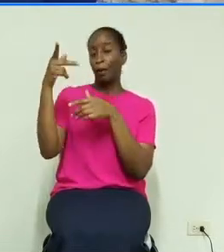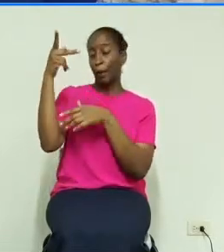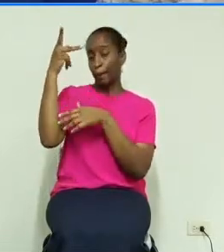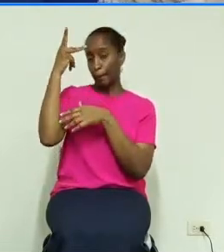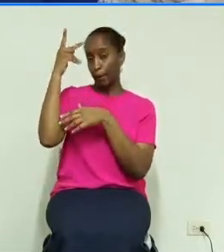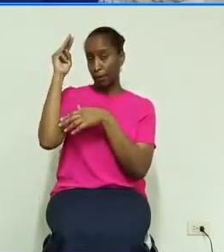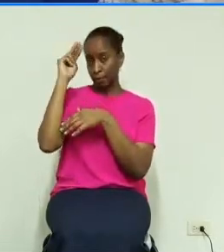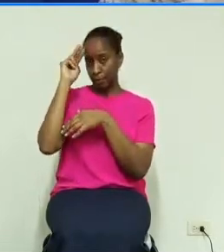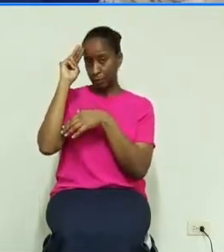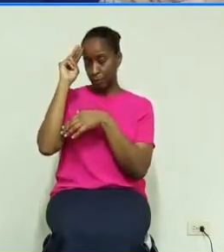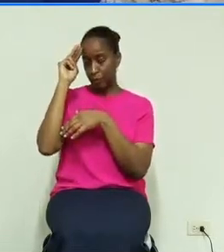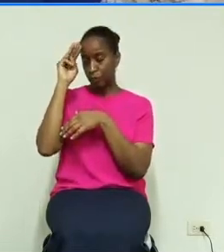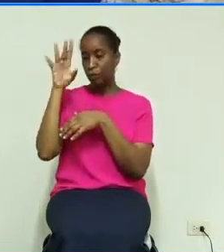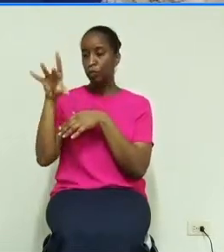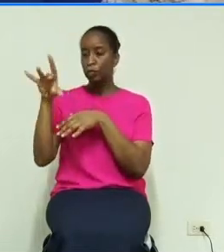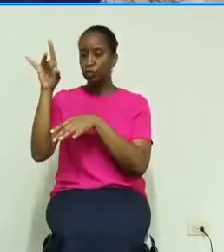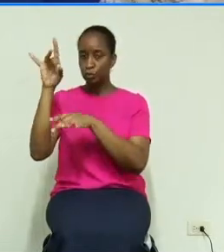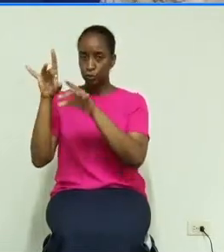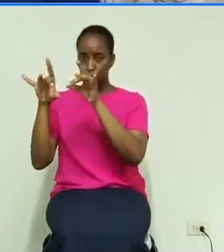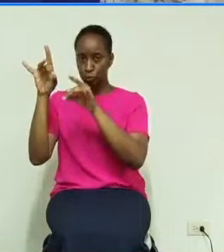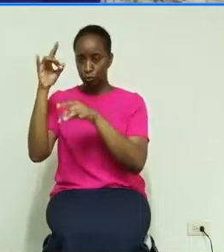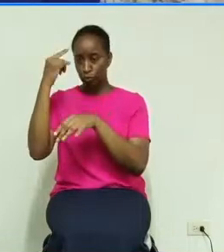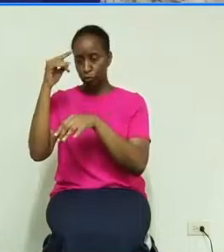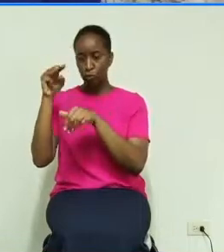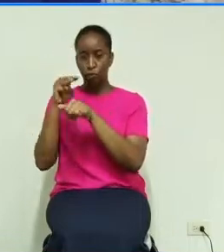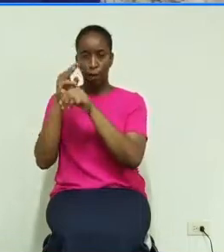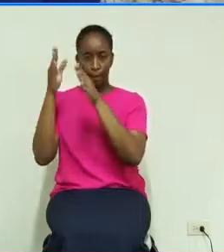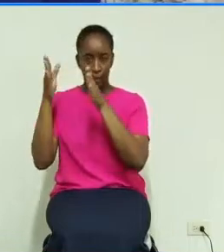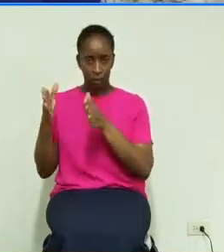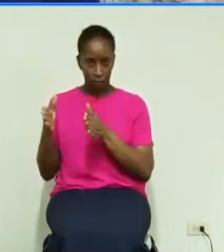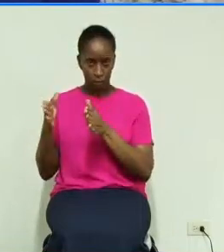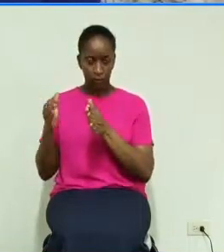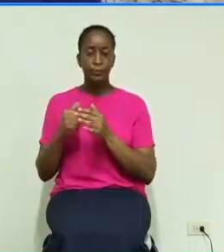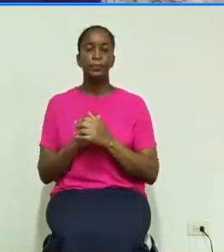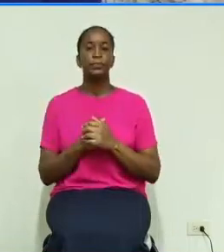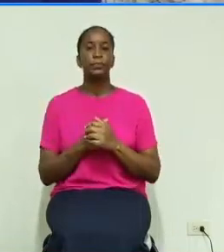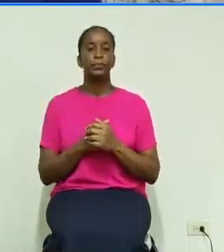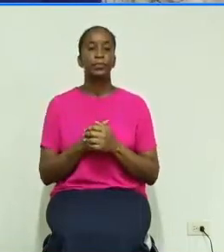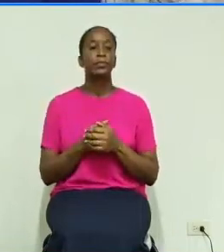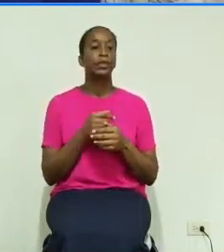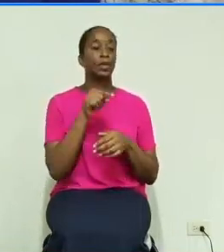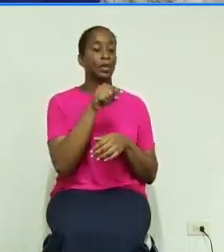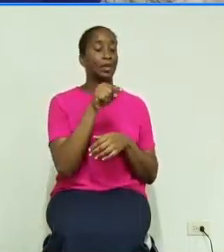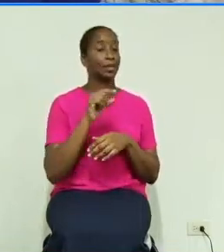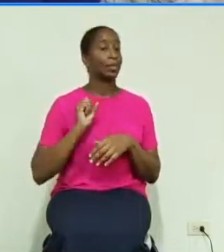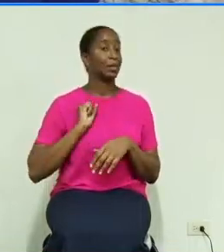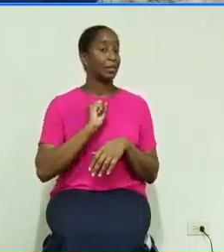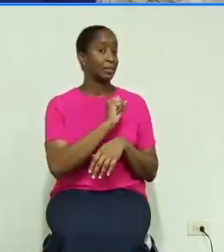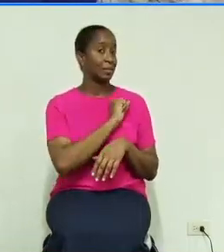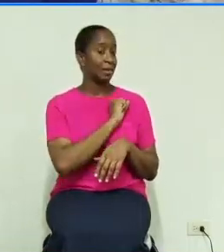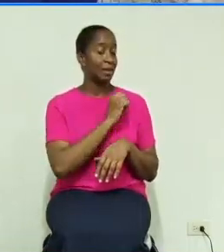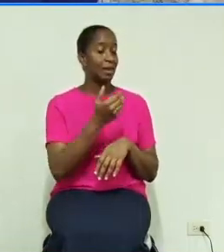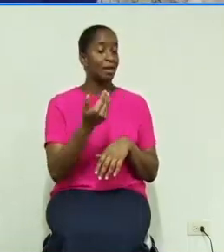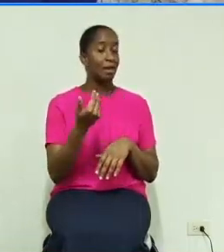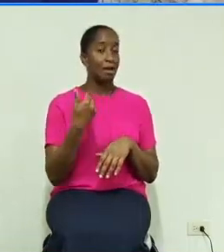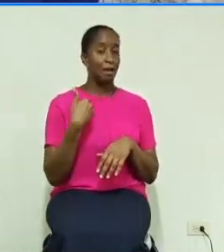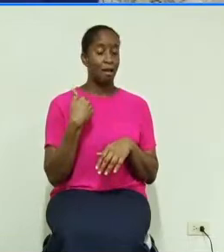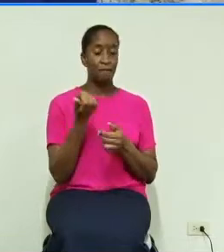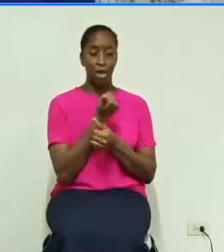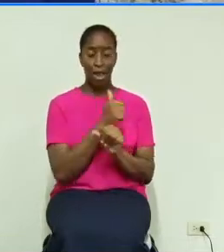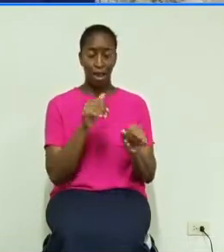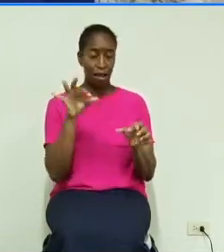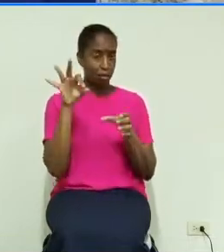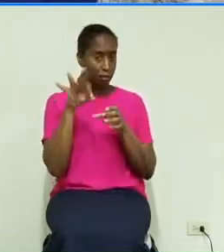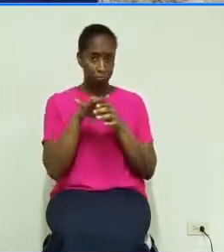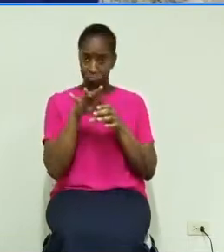has appointed members only. And Dr. Ocean Springer will now explain more about the government and